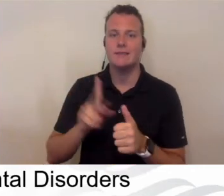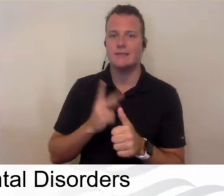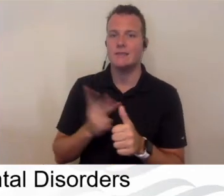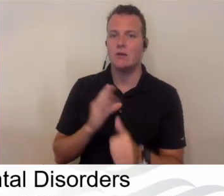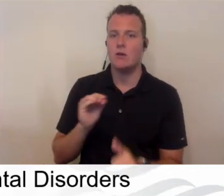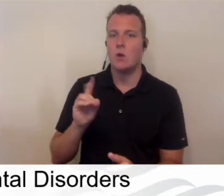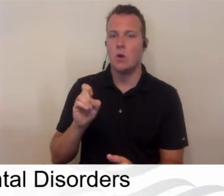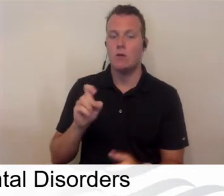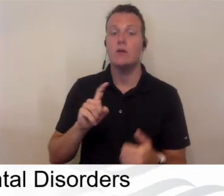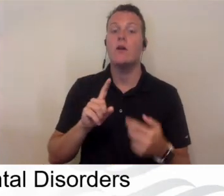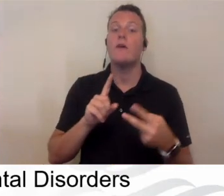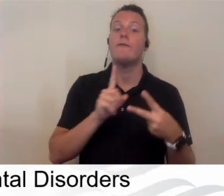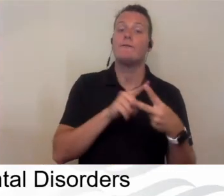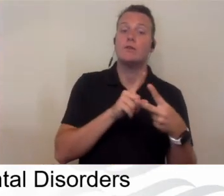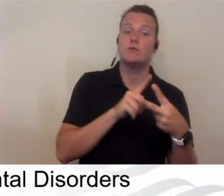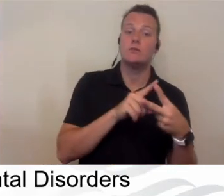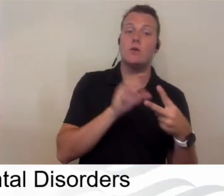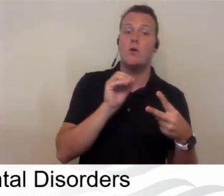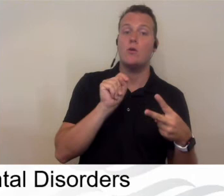ototoxic hearing loss.